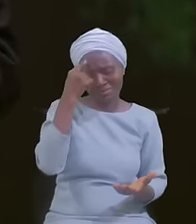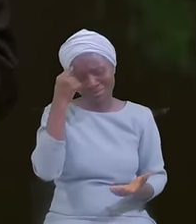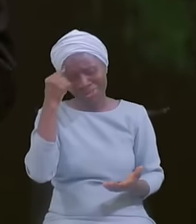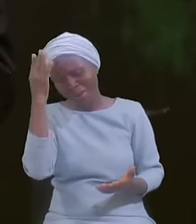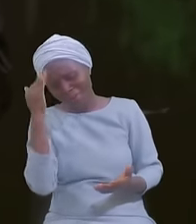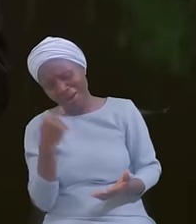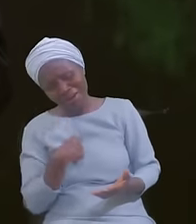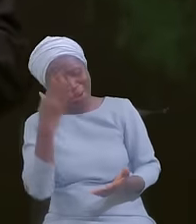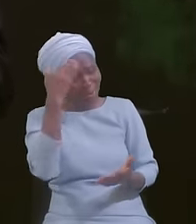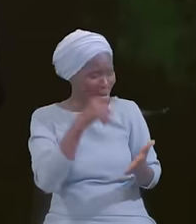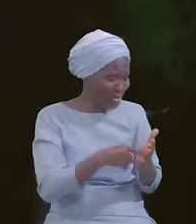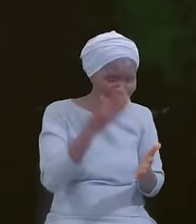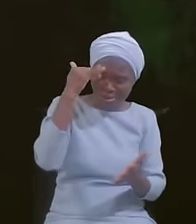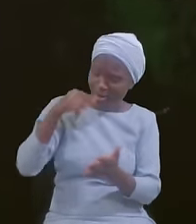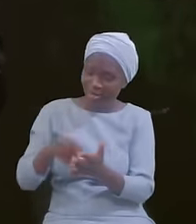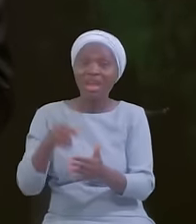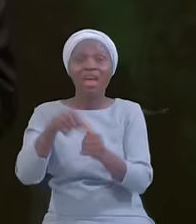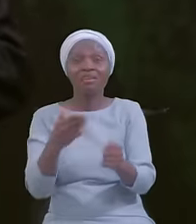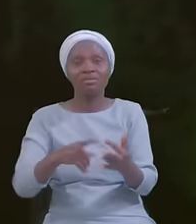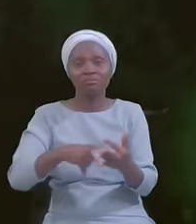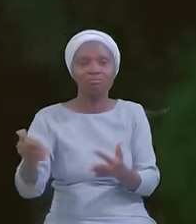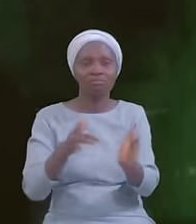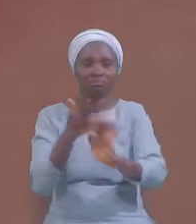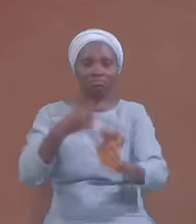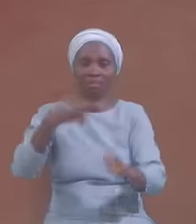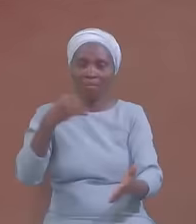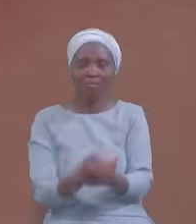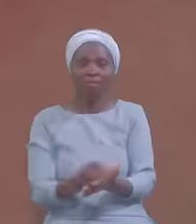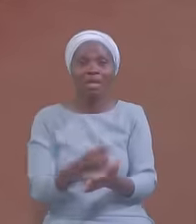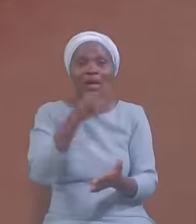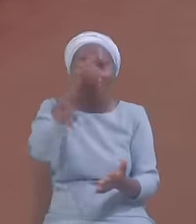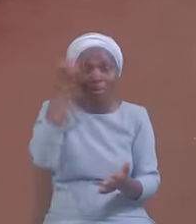why this? Everything blotted out tonight in Jesus' name.